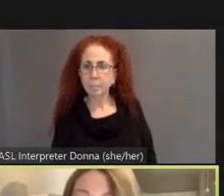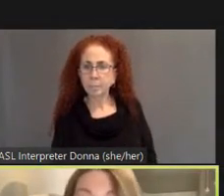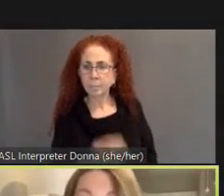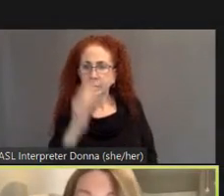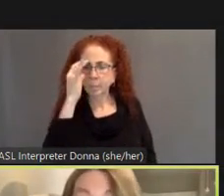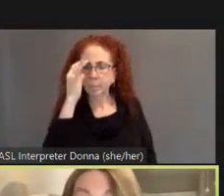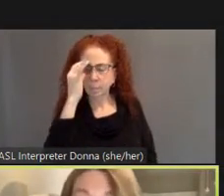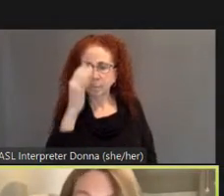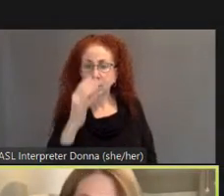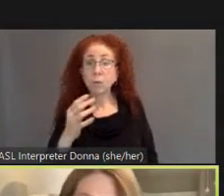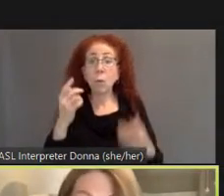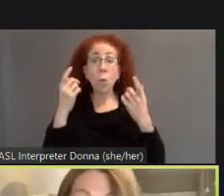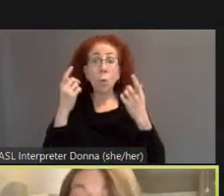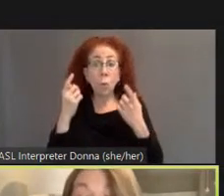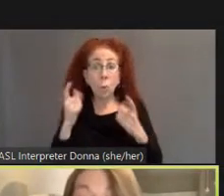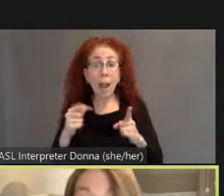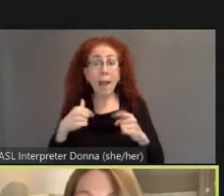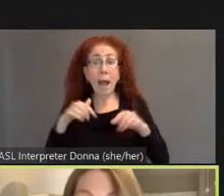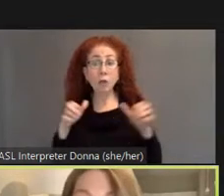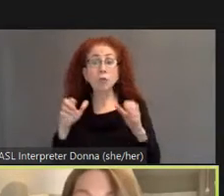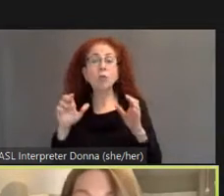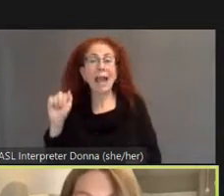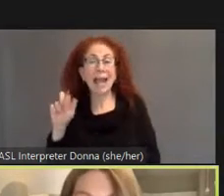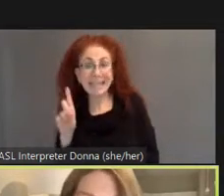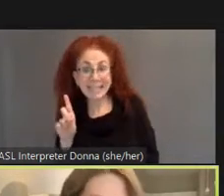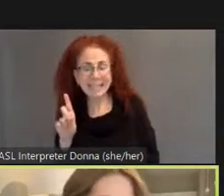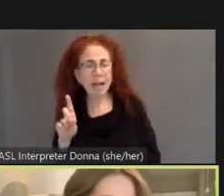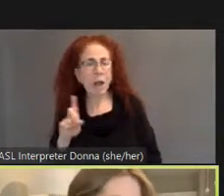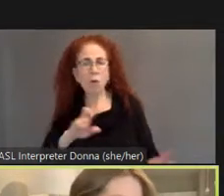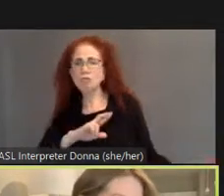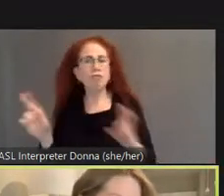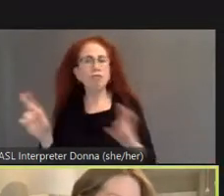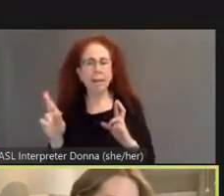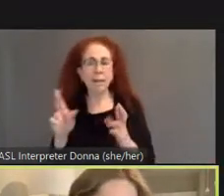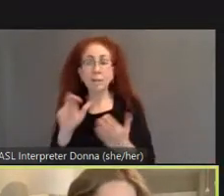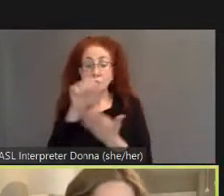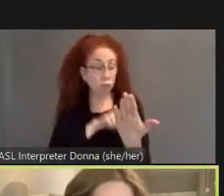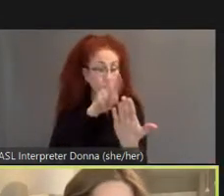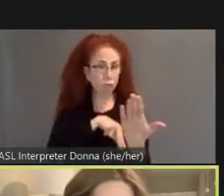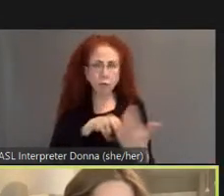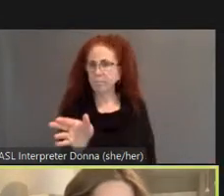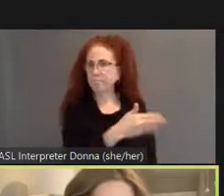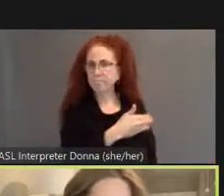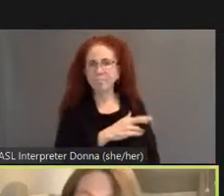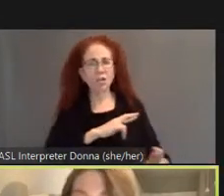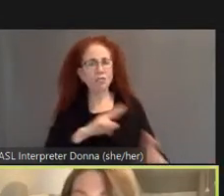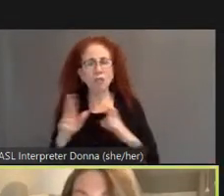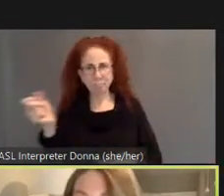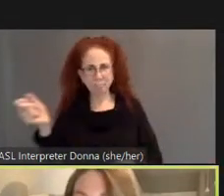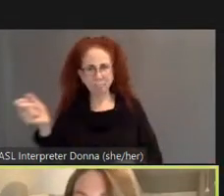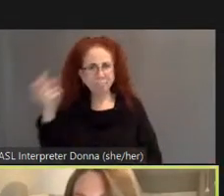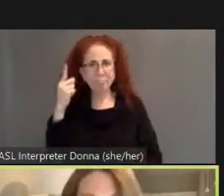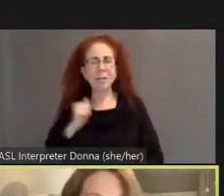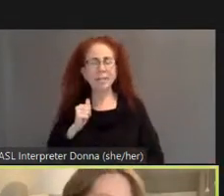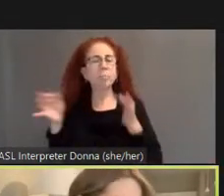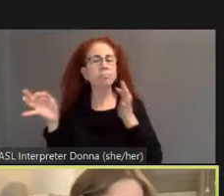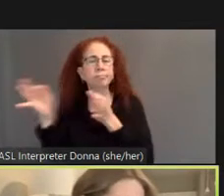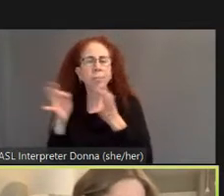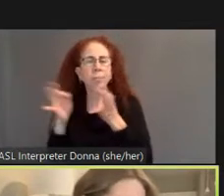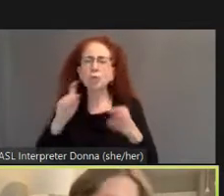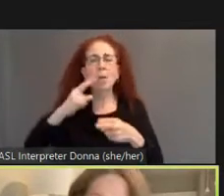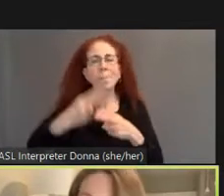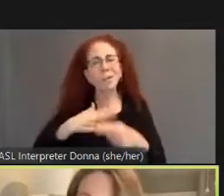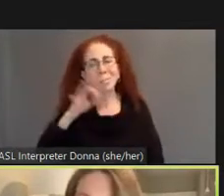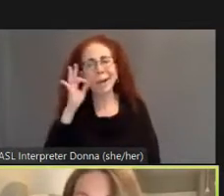I do description extemporaneously, so that I can describe without a script. And I should have mentioned my